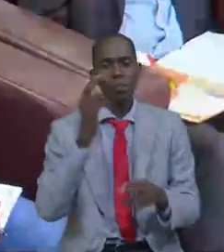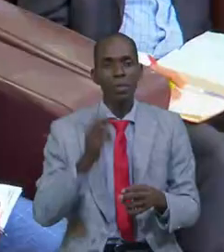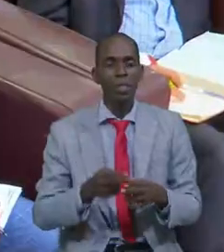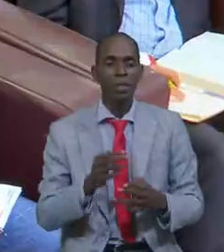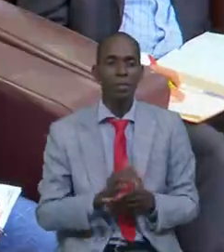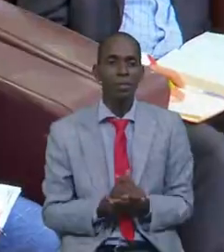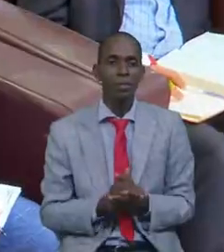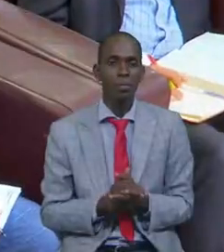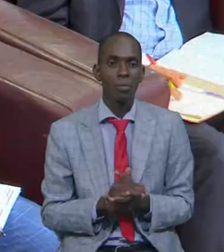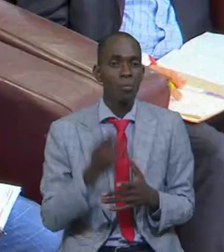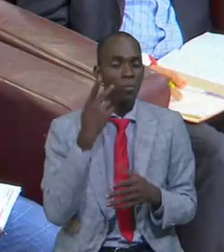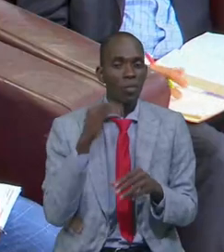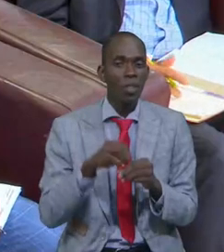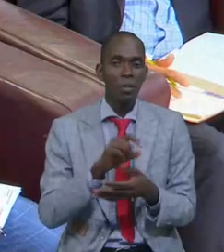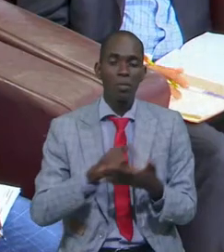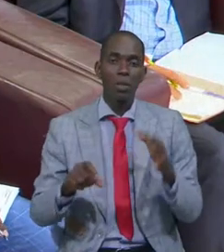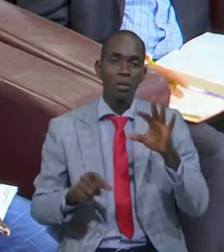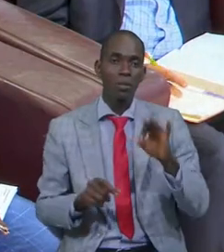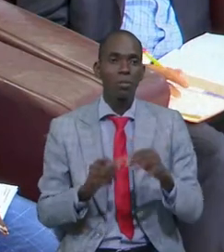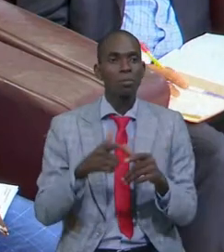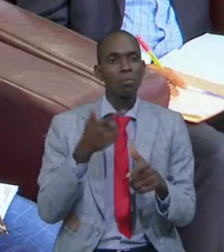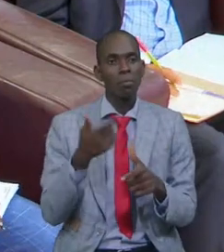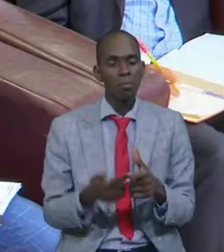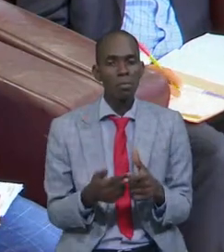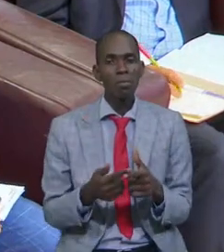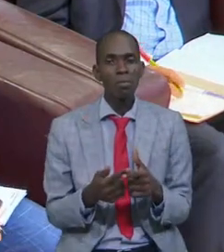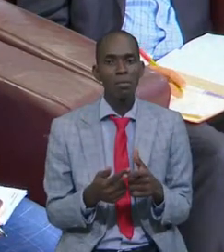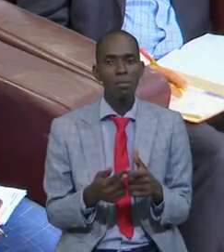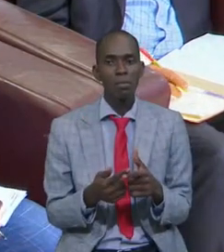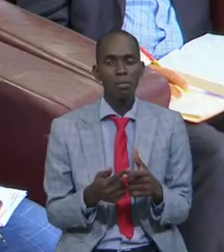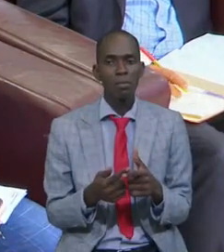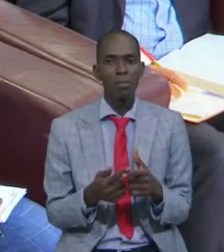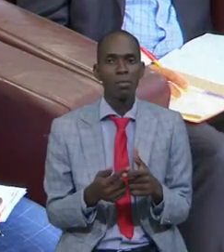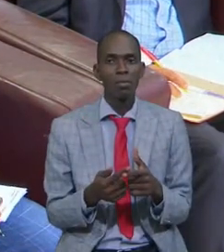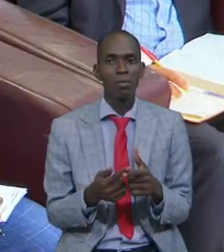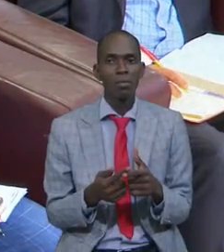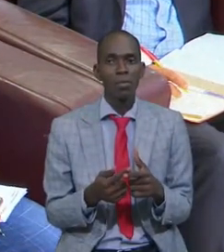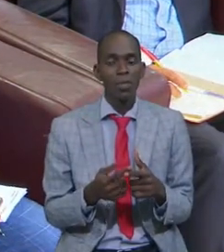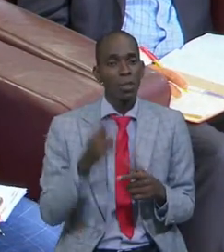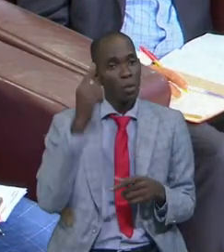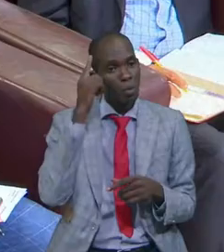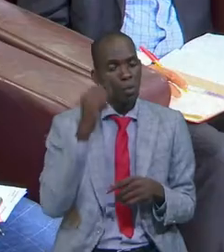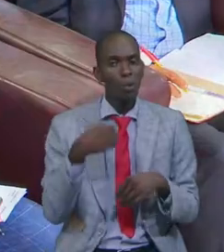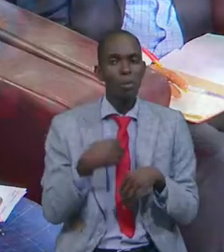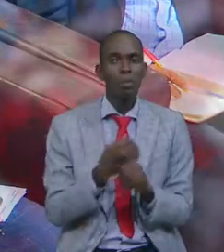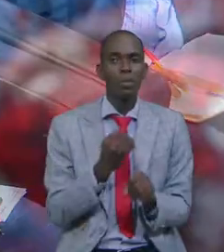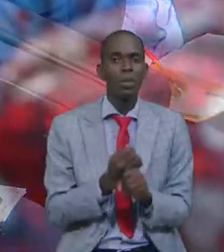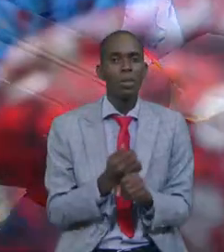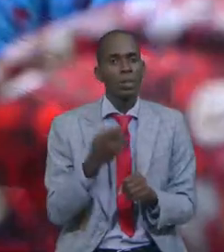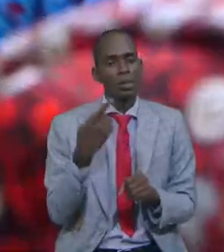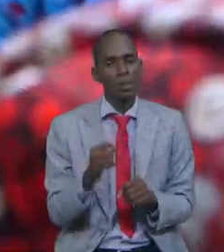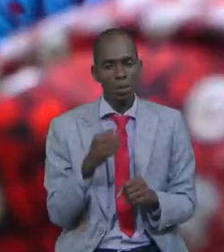name. Look at verse 9. Then in verse 9, And Moses made a serpent